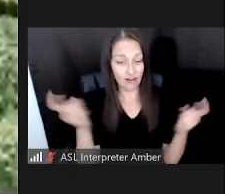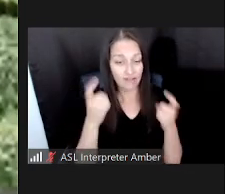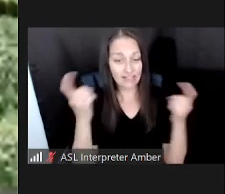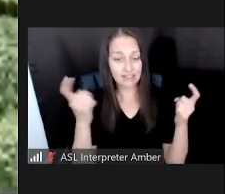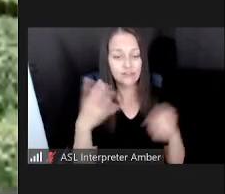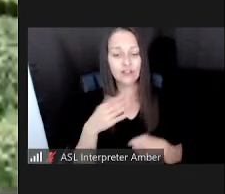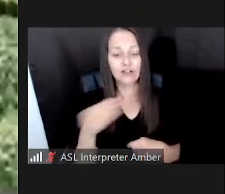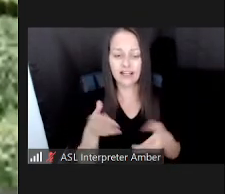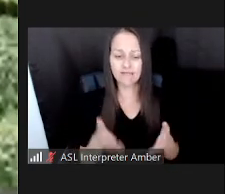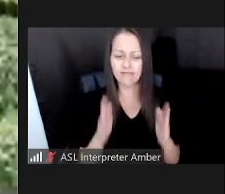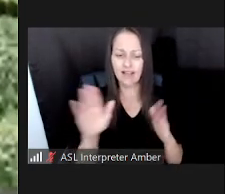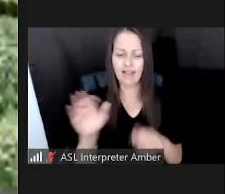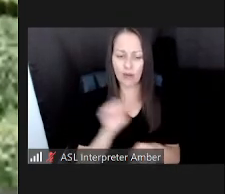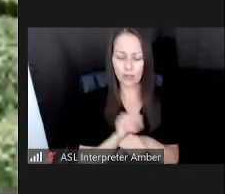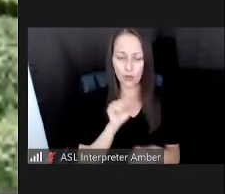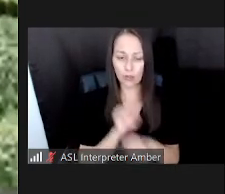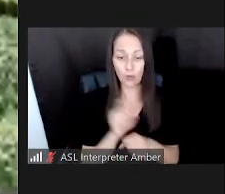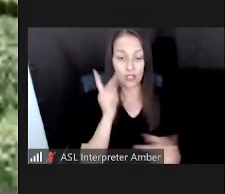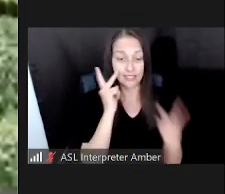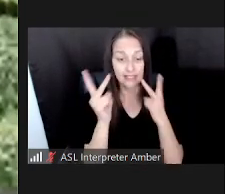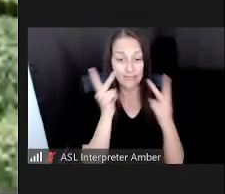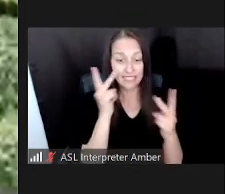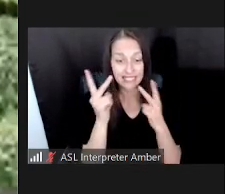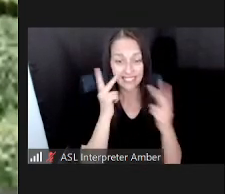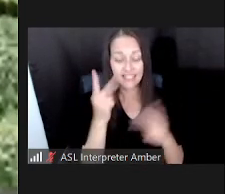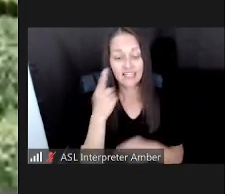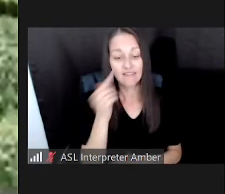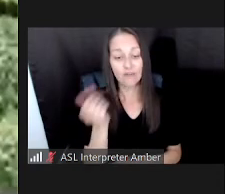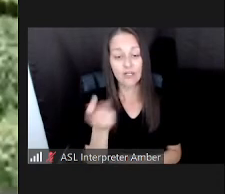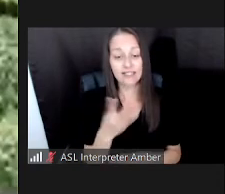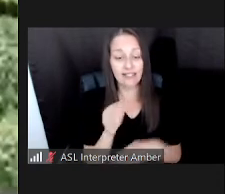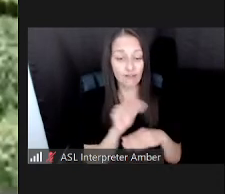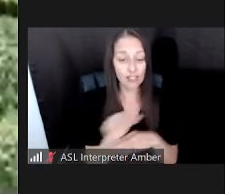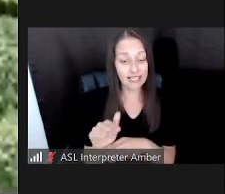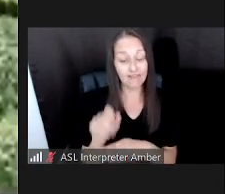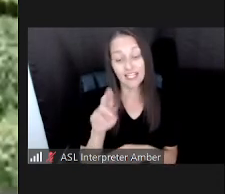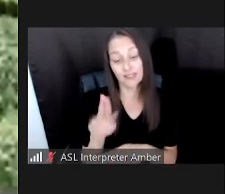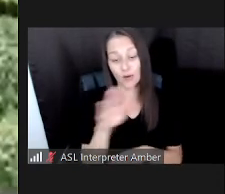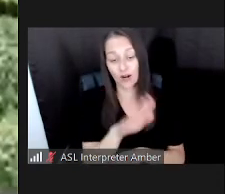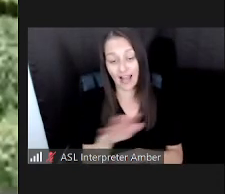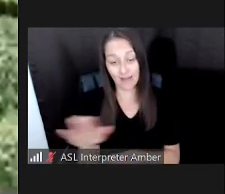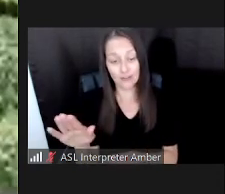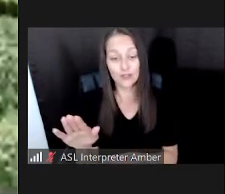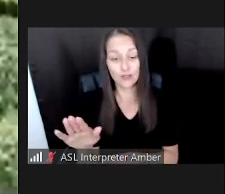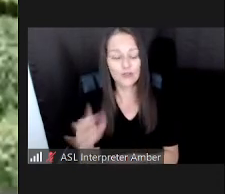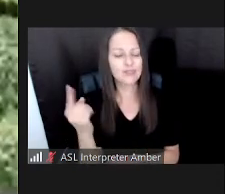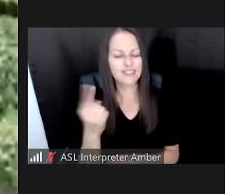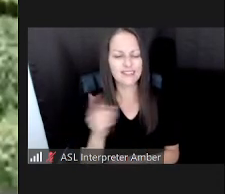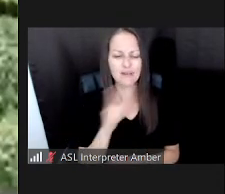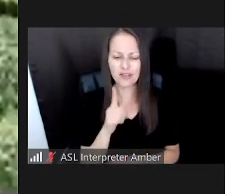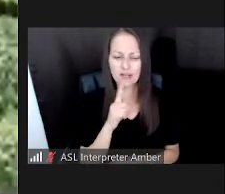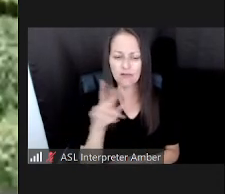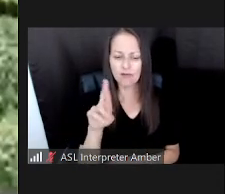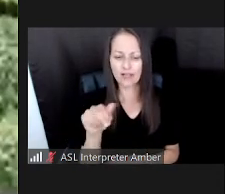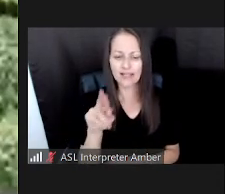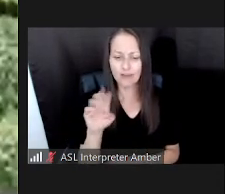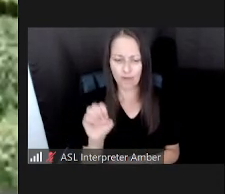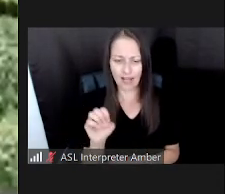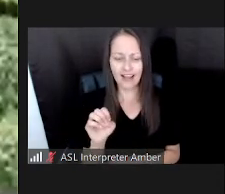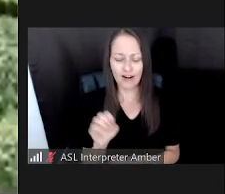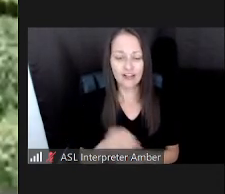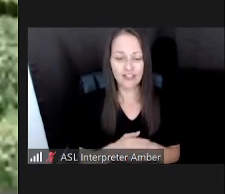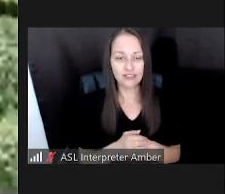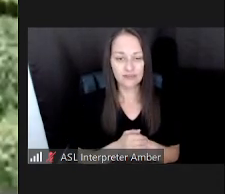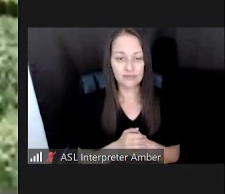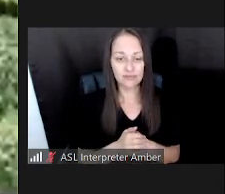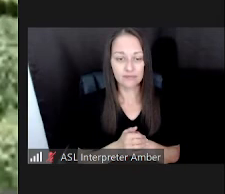be seen over several evenings or afternoons, which is something that's so rare, especially in